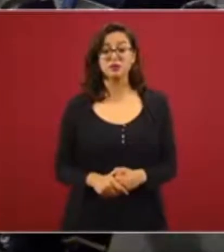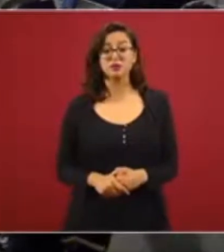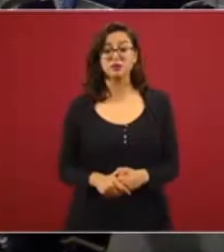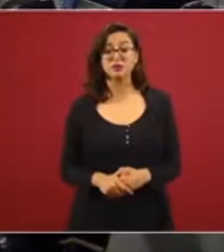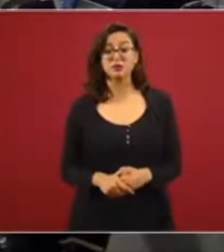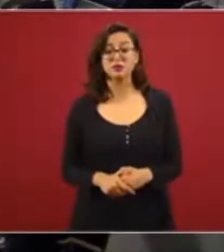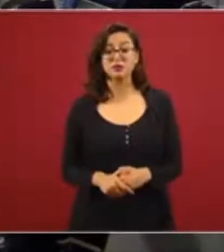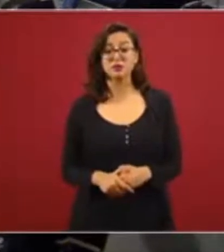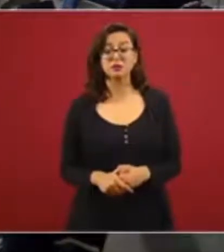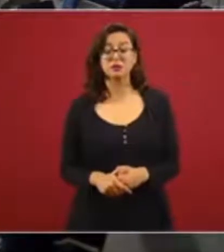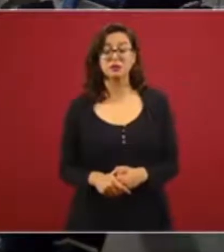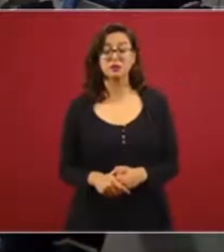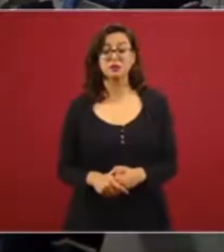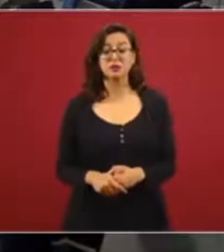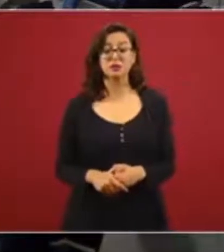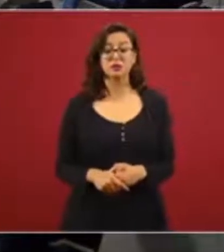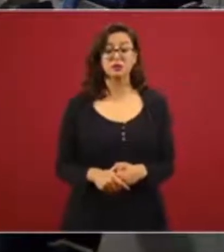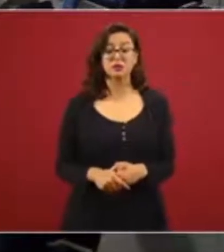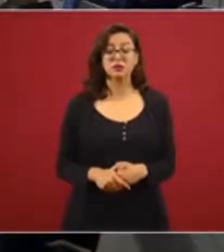puede